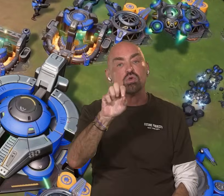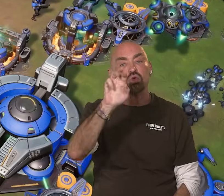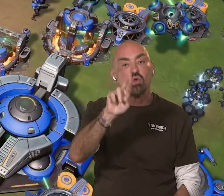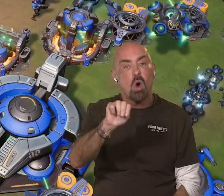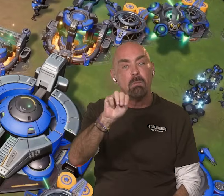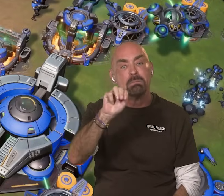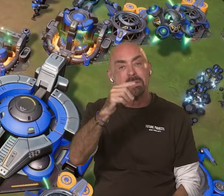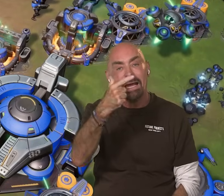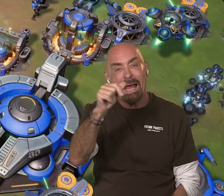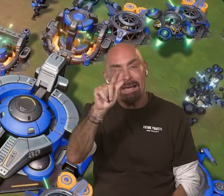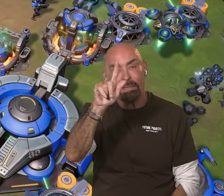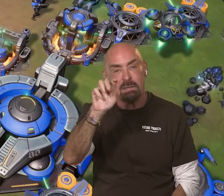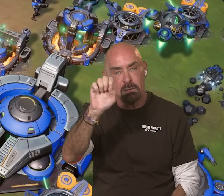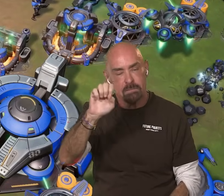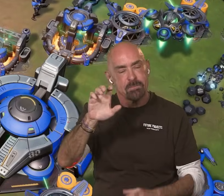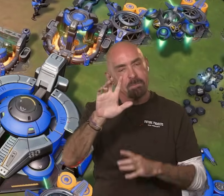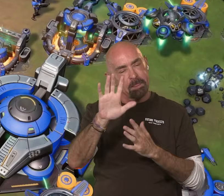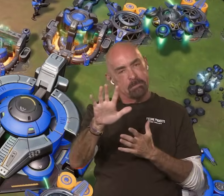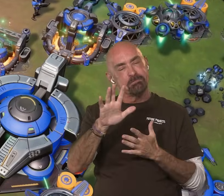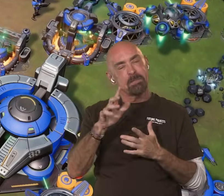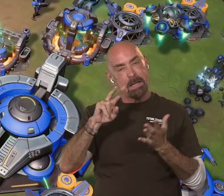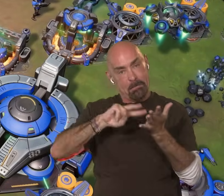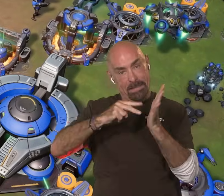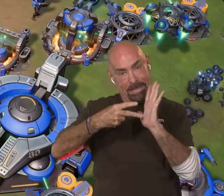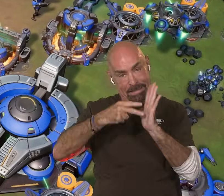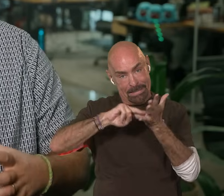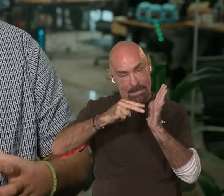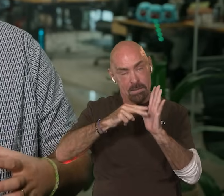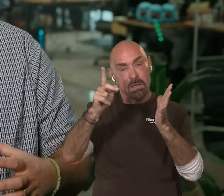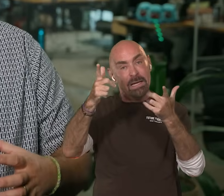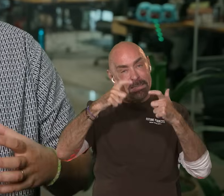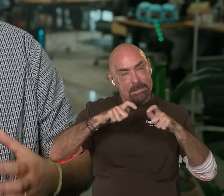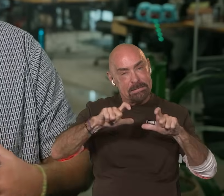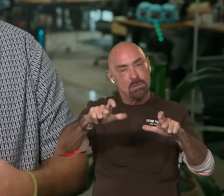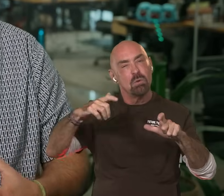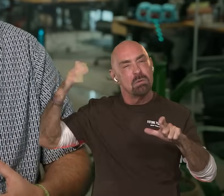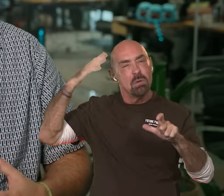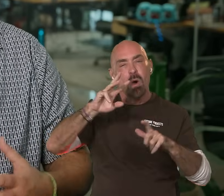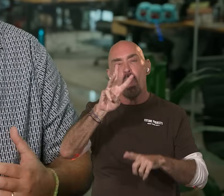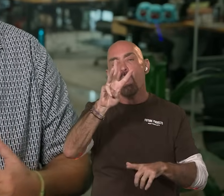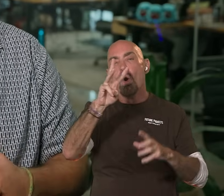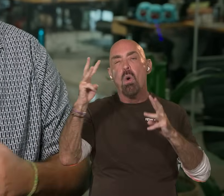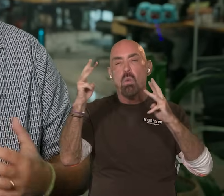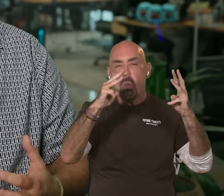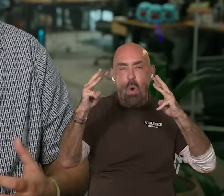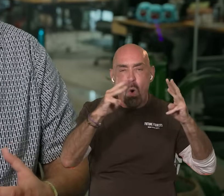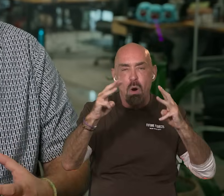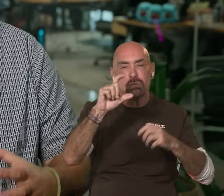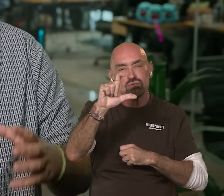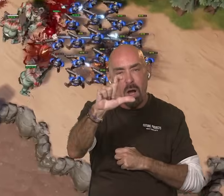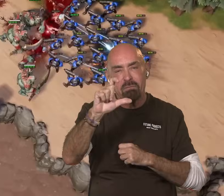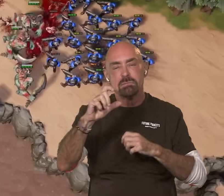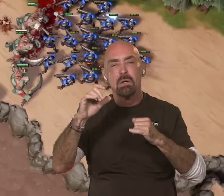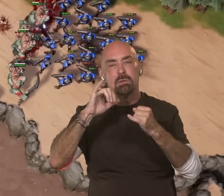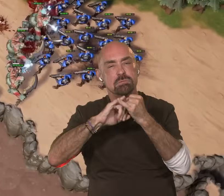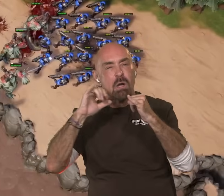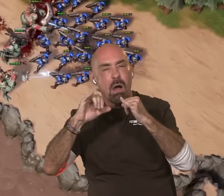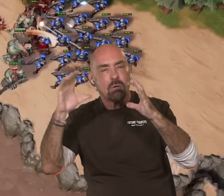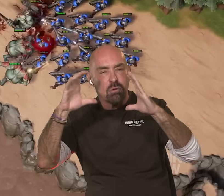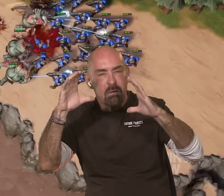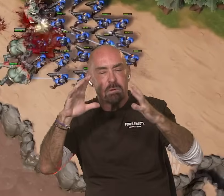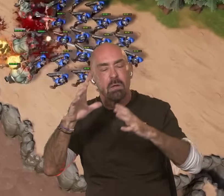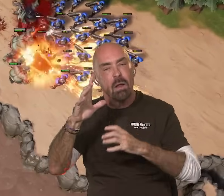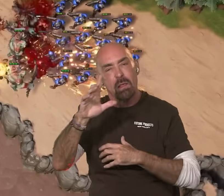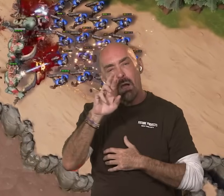Stormgate is a Blizzard-style RTS, and so by saying that we're continuing the legacy of Warcraft and StarCraft, we're really looking